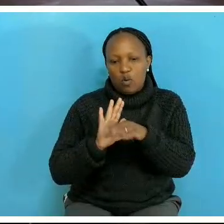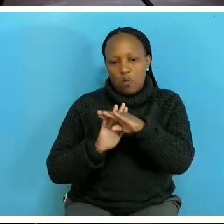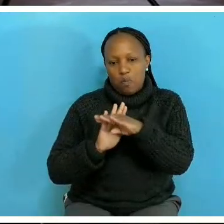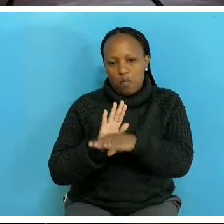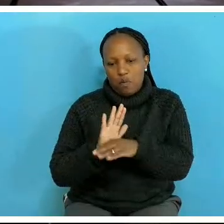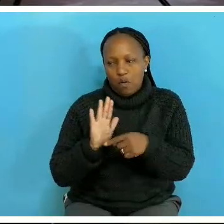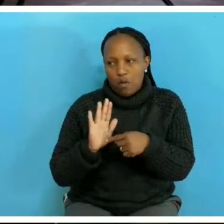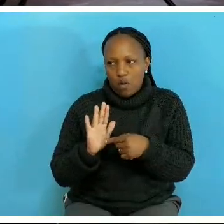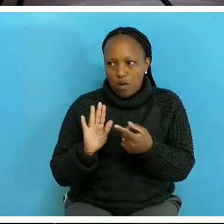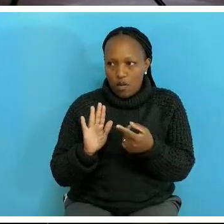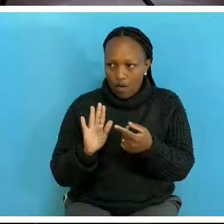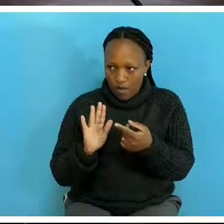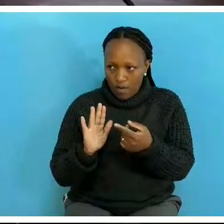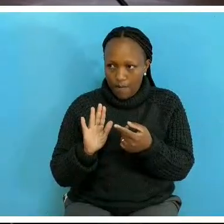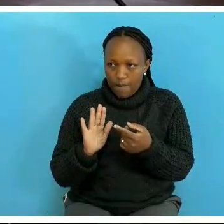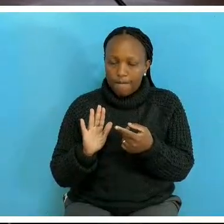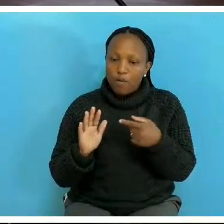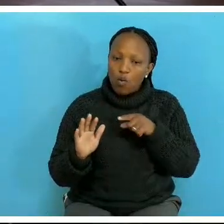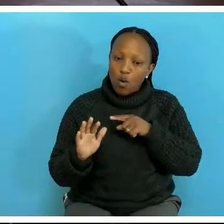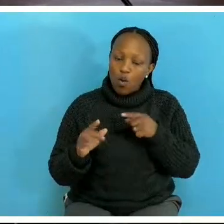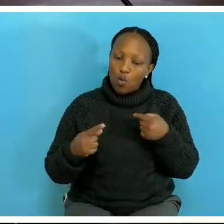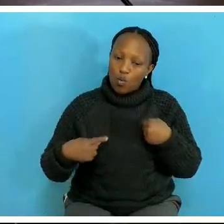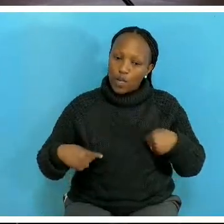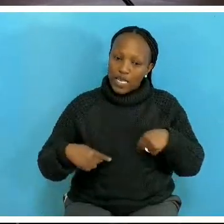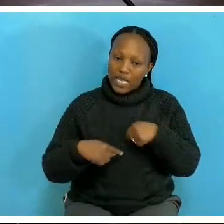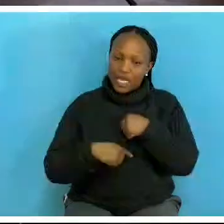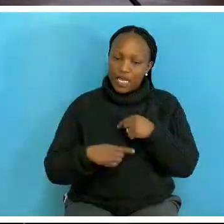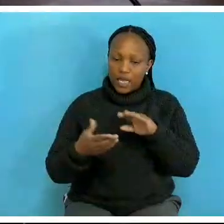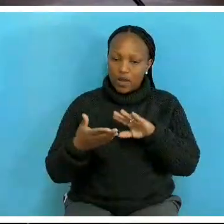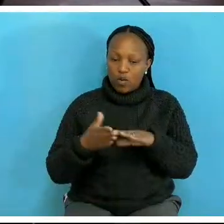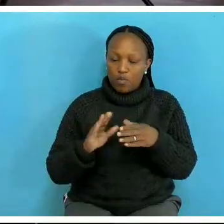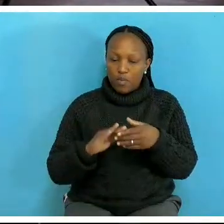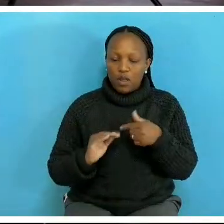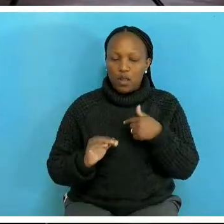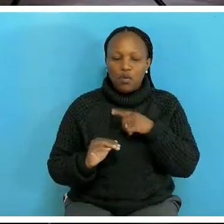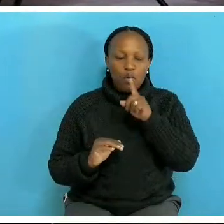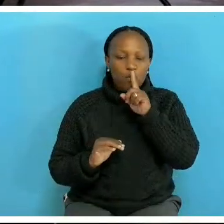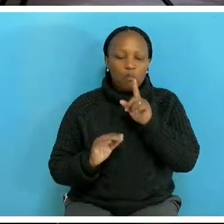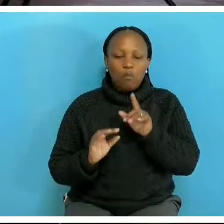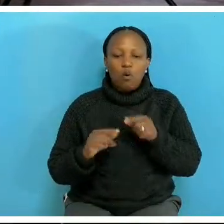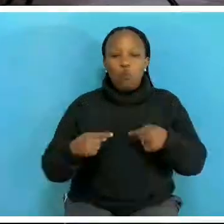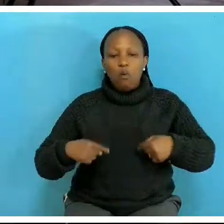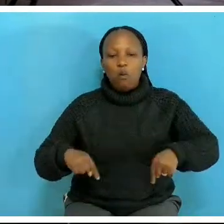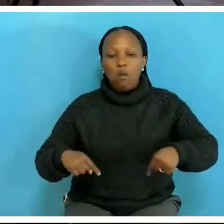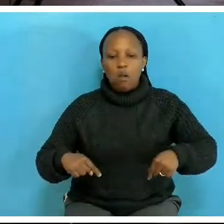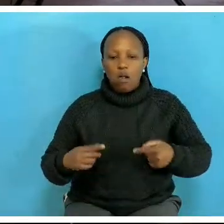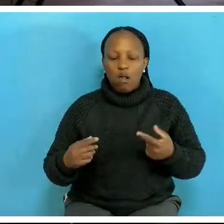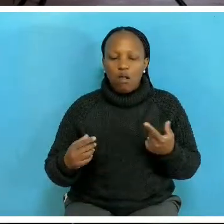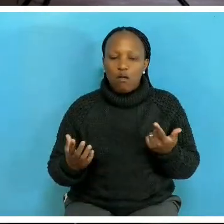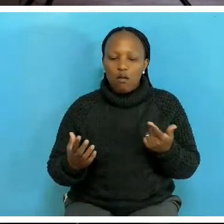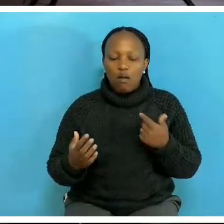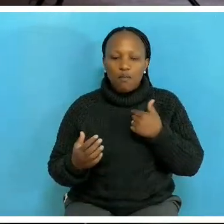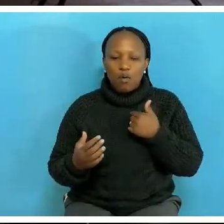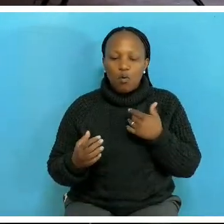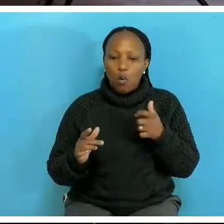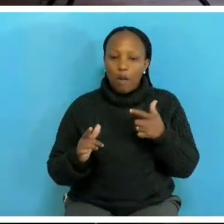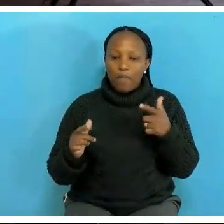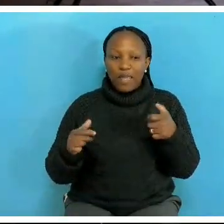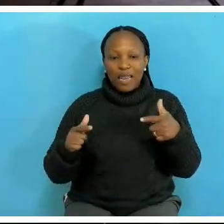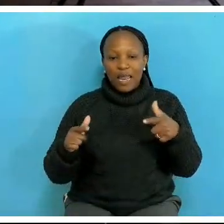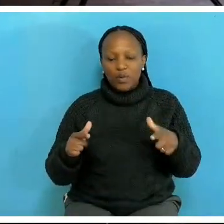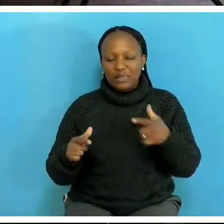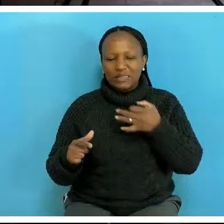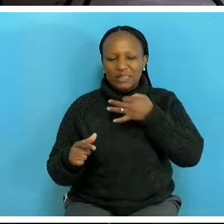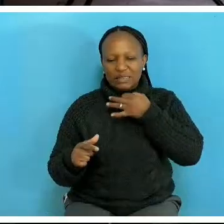that concept. It's because of we, as the communities, we are quiet and we are scared because we are being intimidated by the big language and big